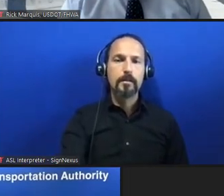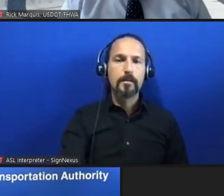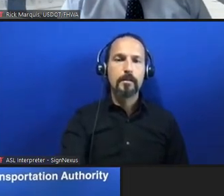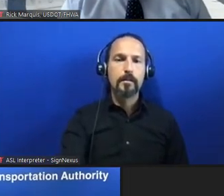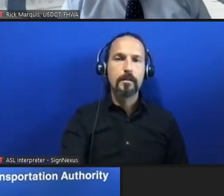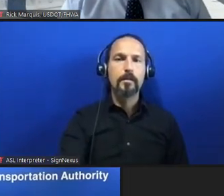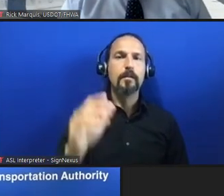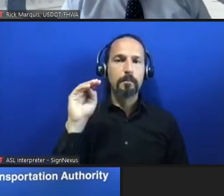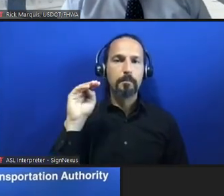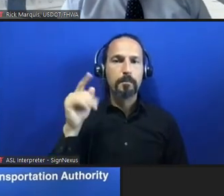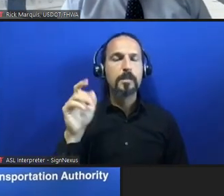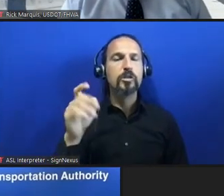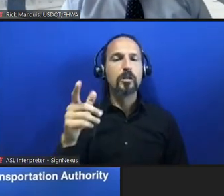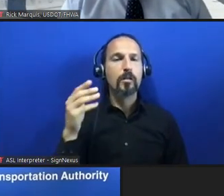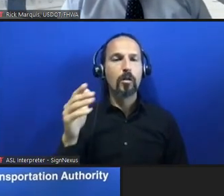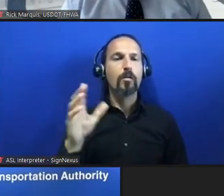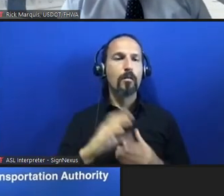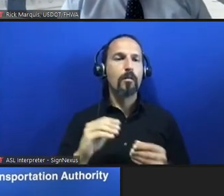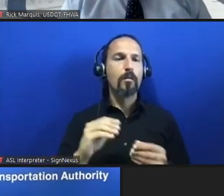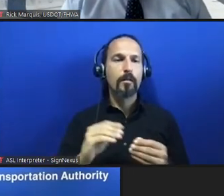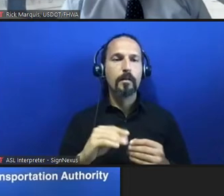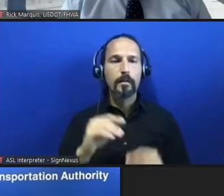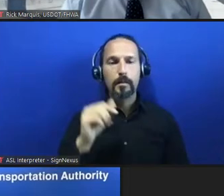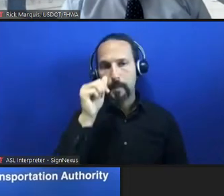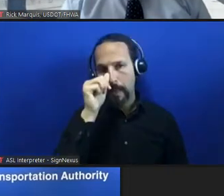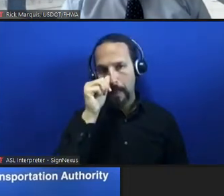Michelle you may begin your remarks